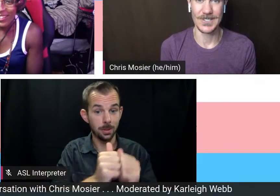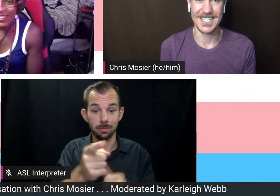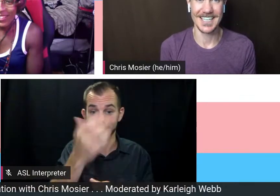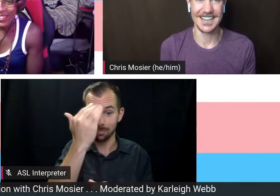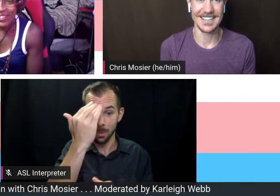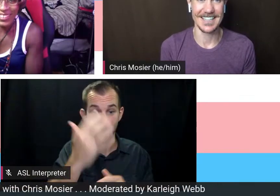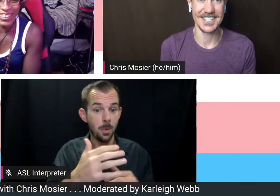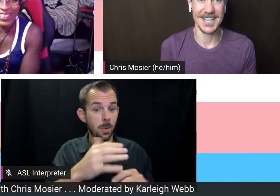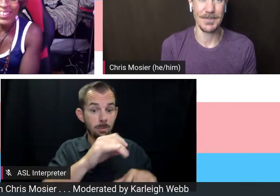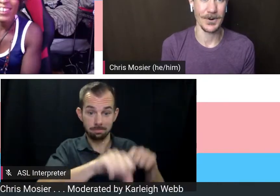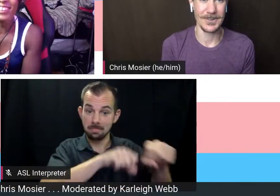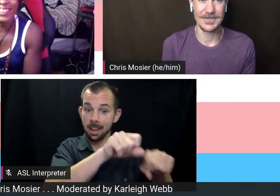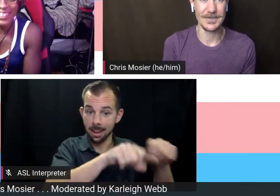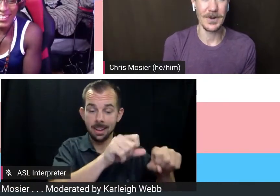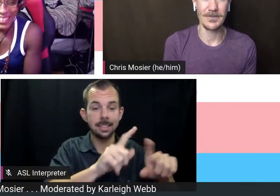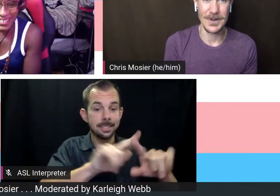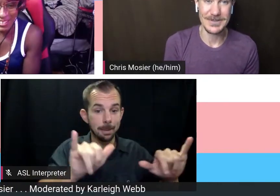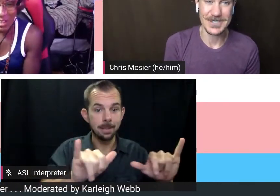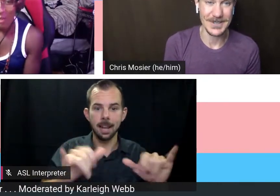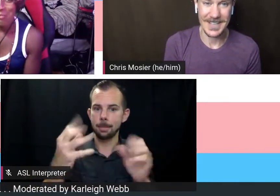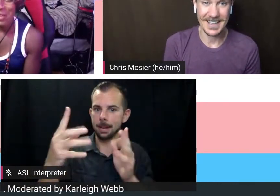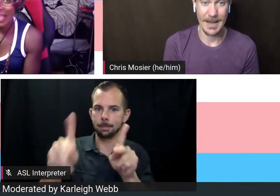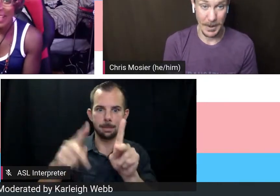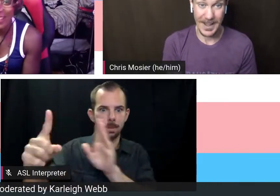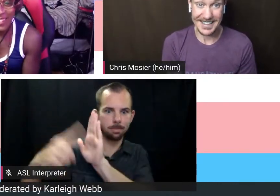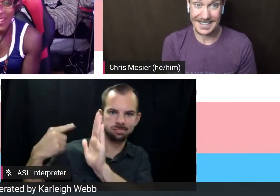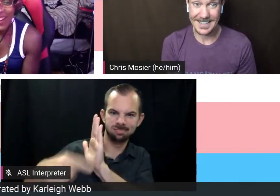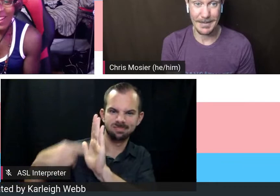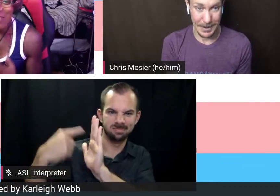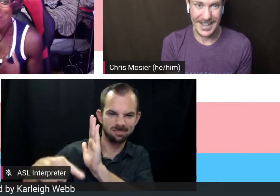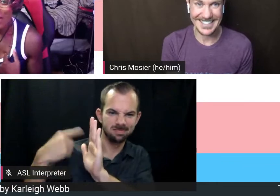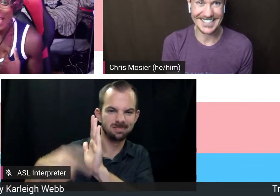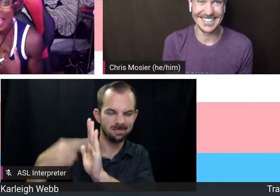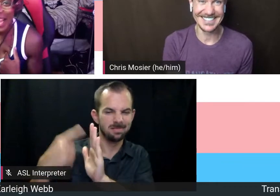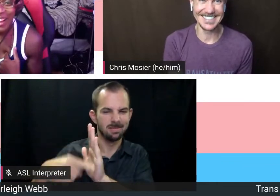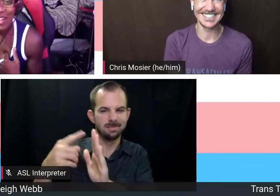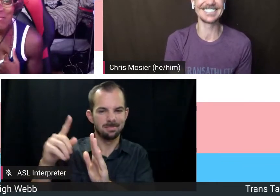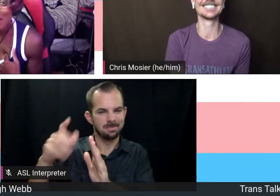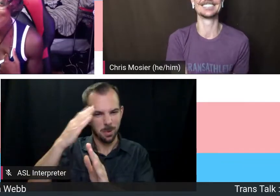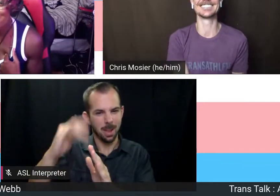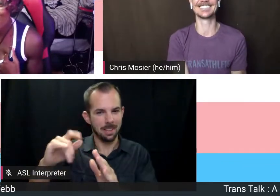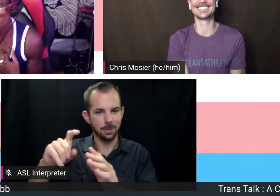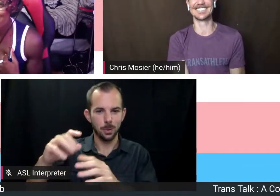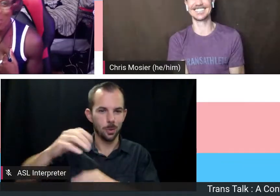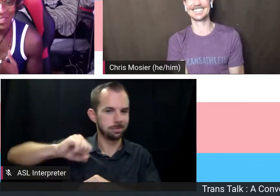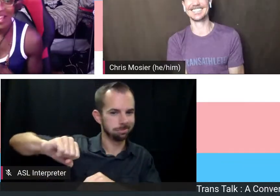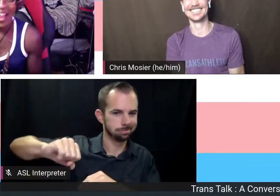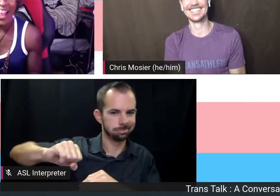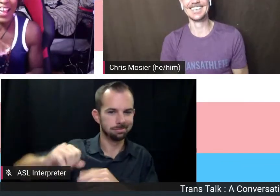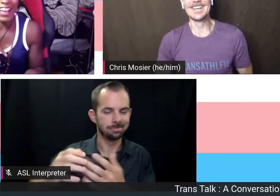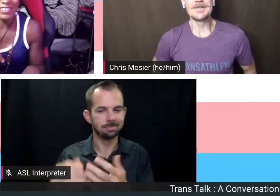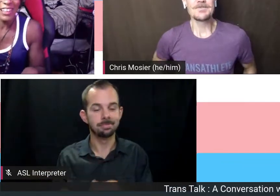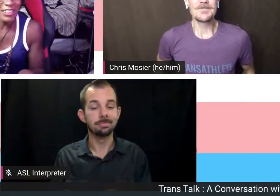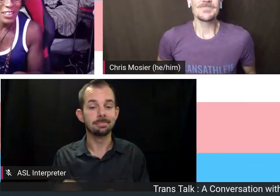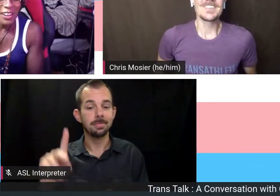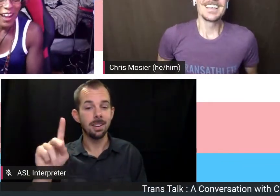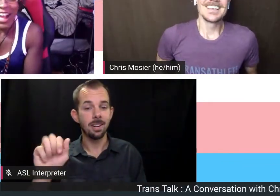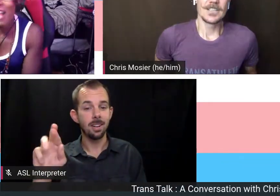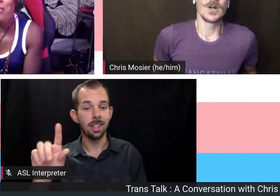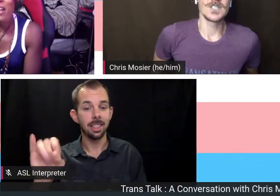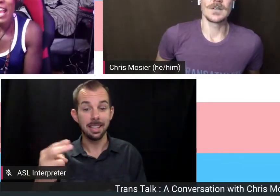battling trolls. And I think that's just like part of what you do. Me? Am I right? Me battle trolls. Nah.